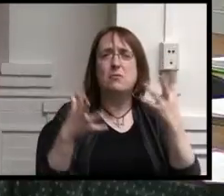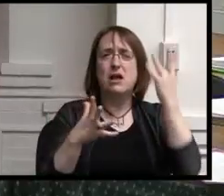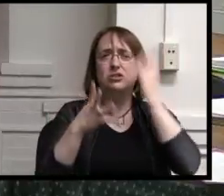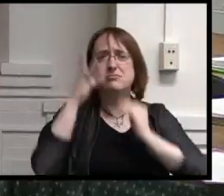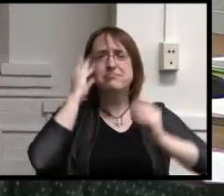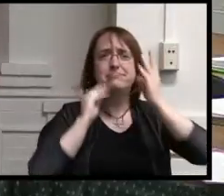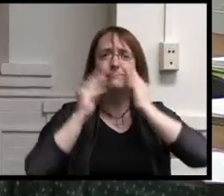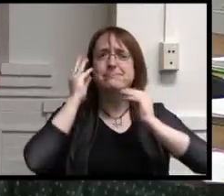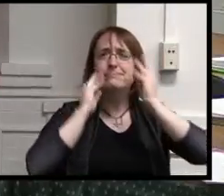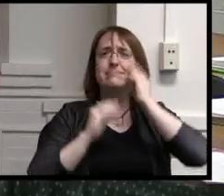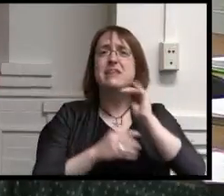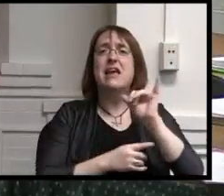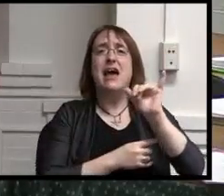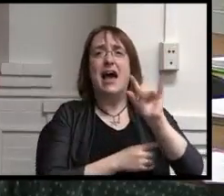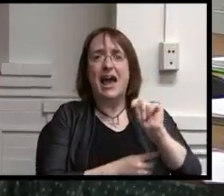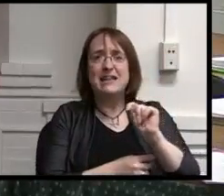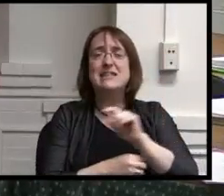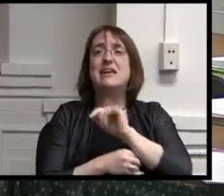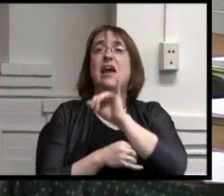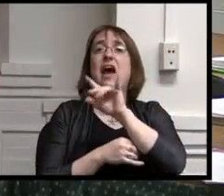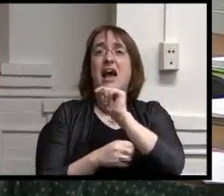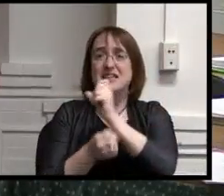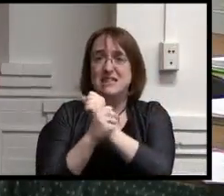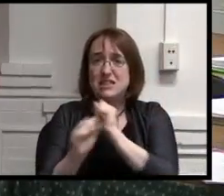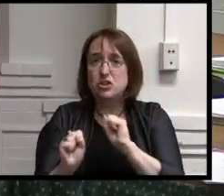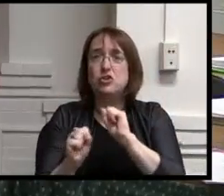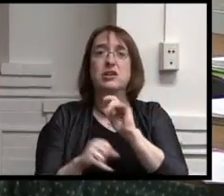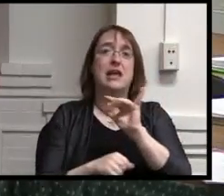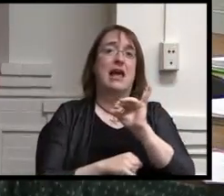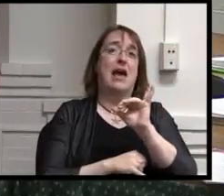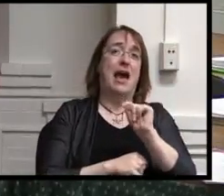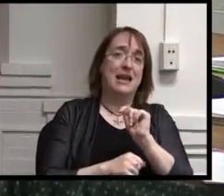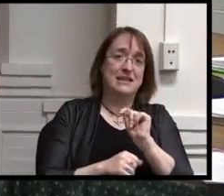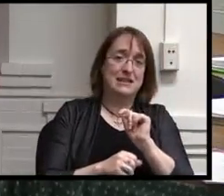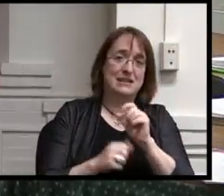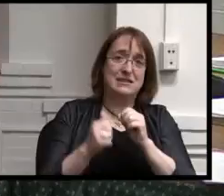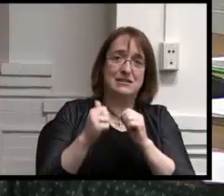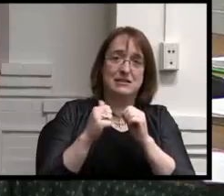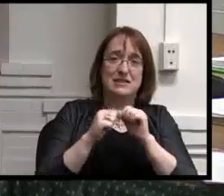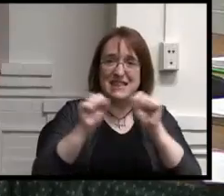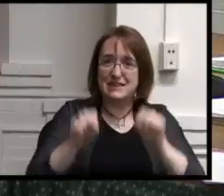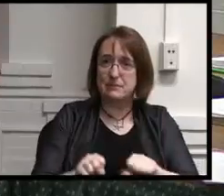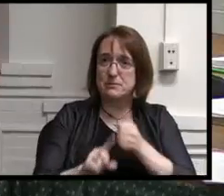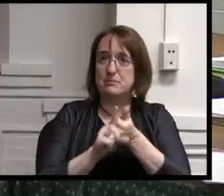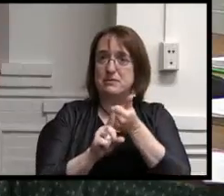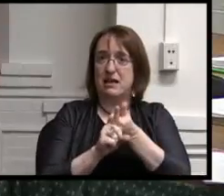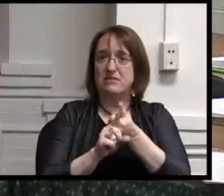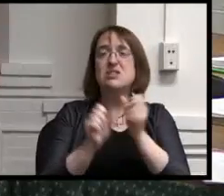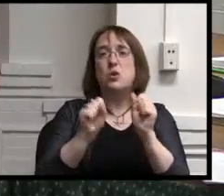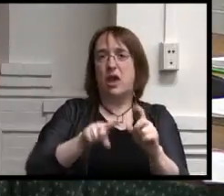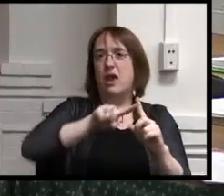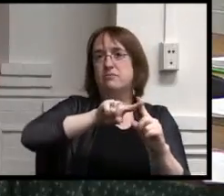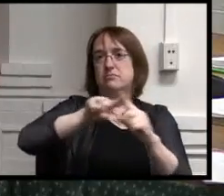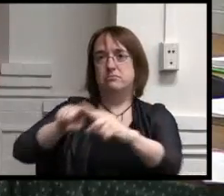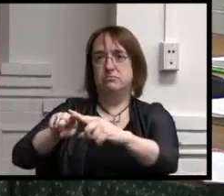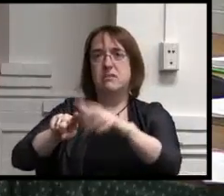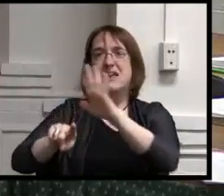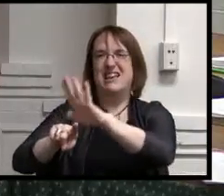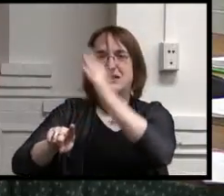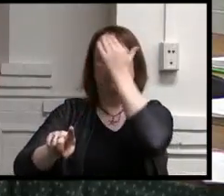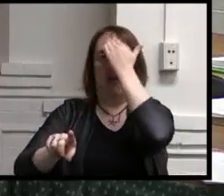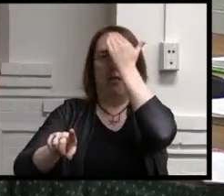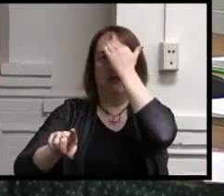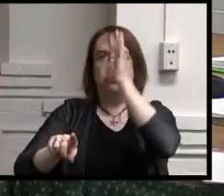IT in general, but specifically in IT security and IT systems. And so we've been able to lean on